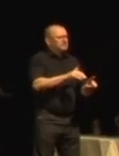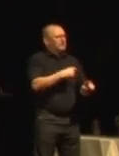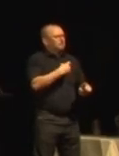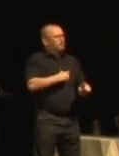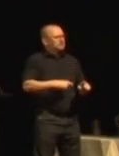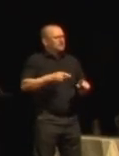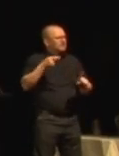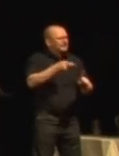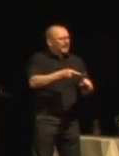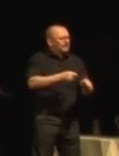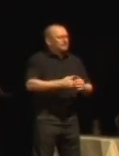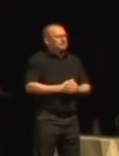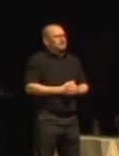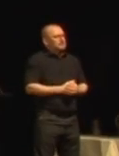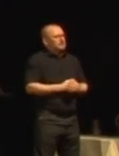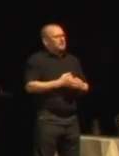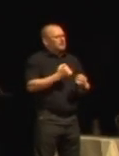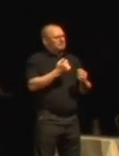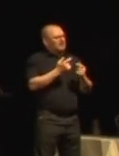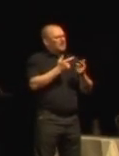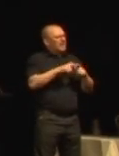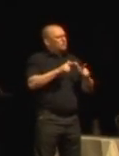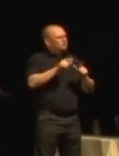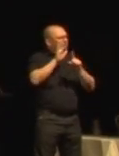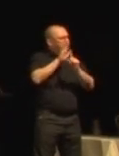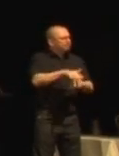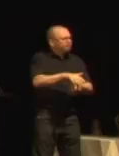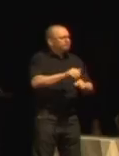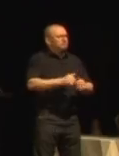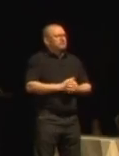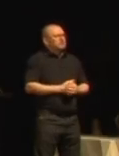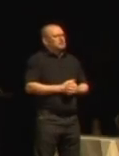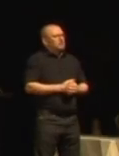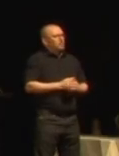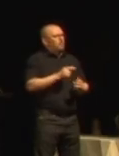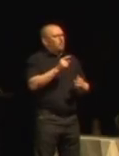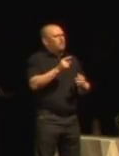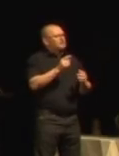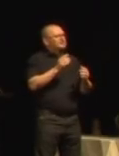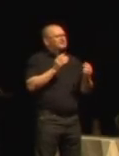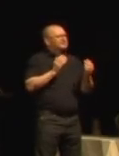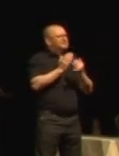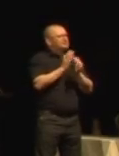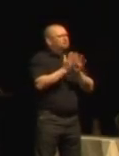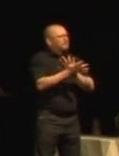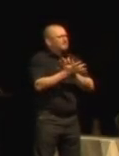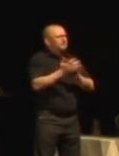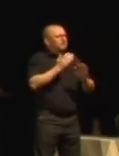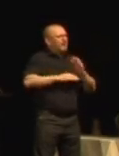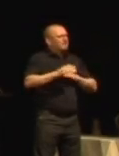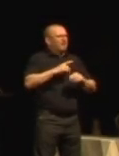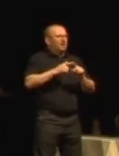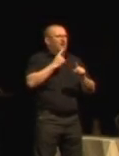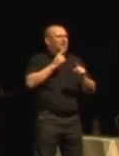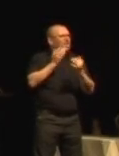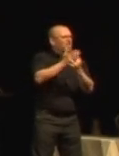personal attacks, derogatory language, disruptive behavior, like heckling speakers, and unwelcome sexual